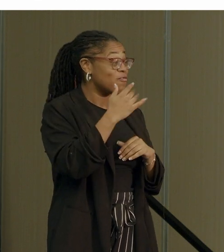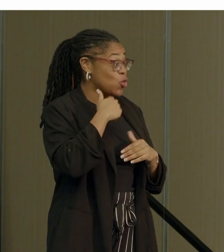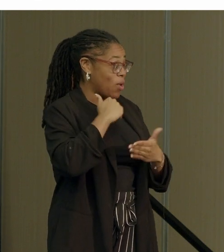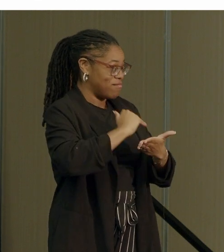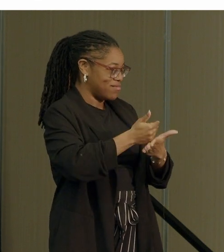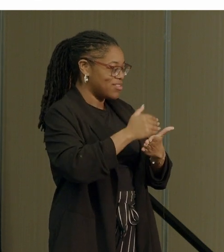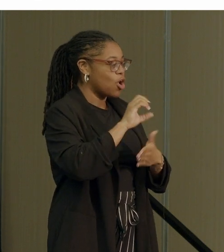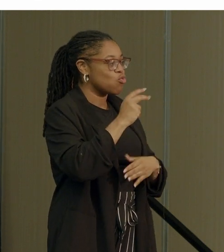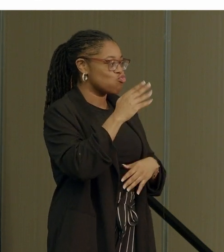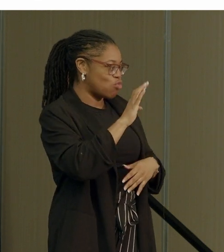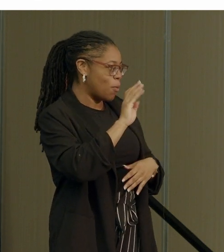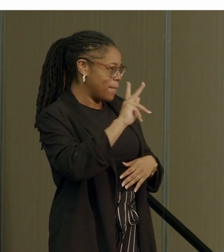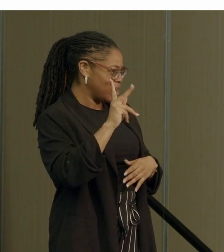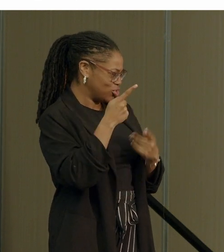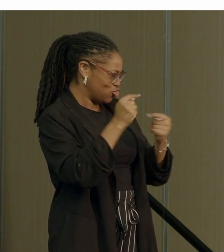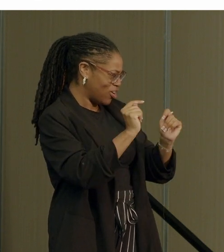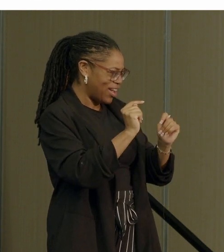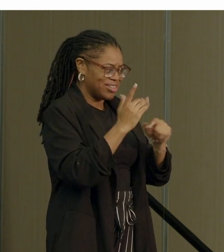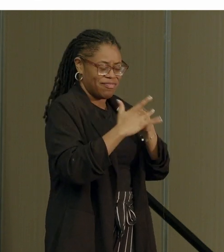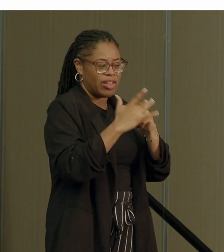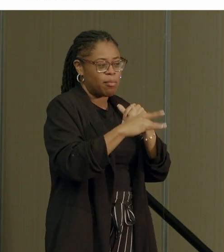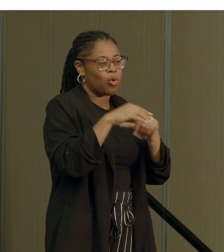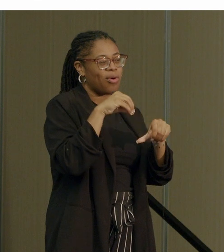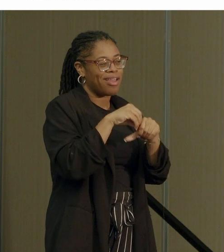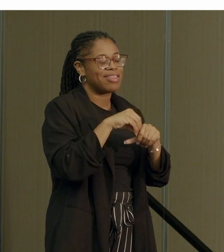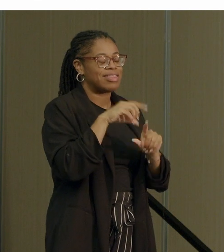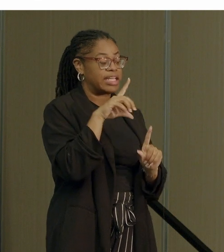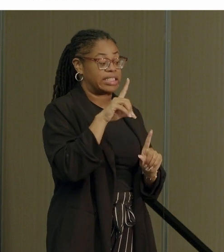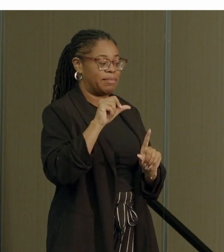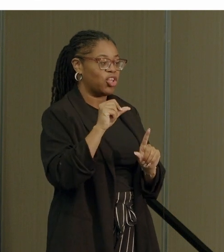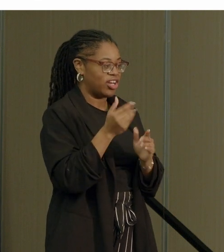Chromebook, try it out. It's available in the accessibility features.